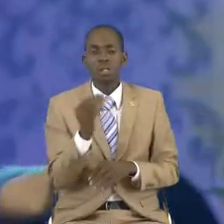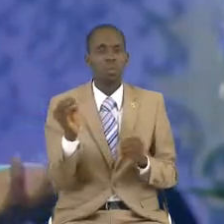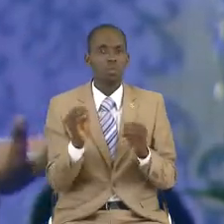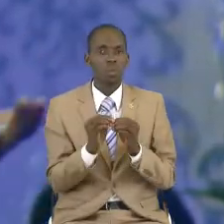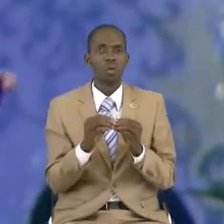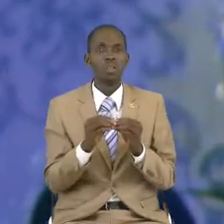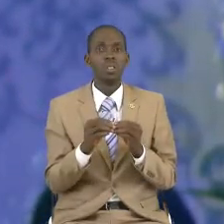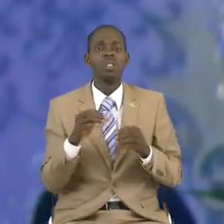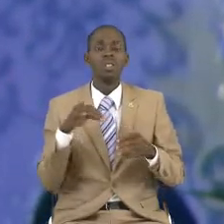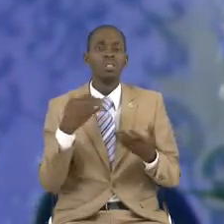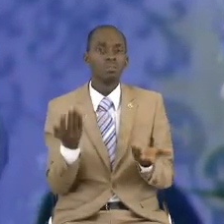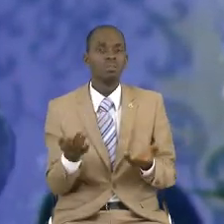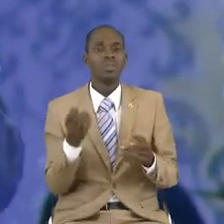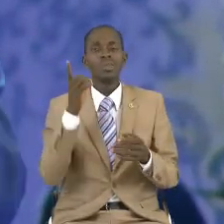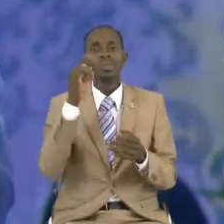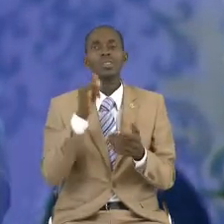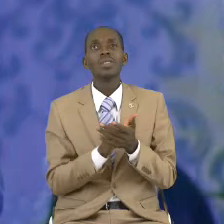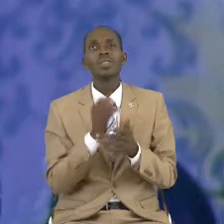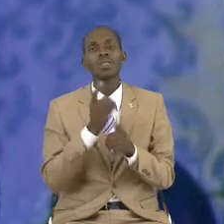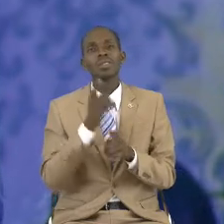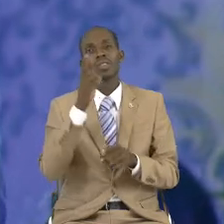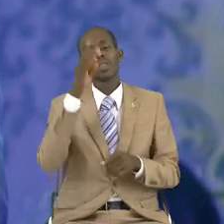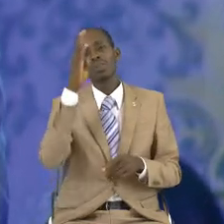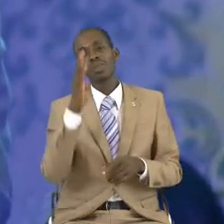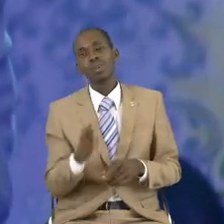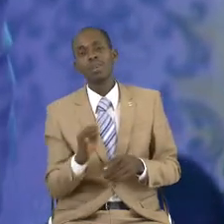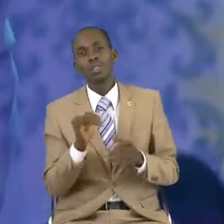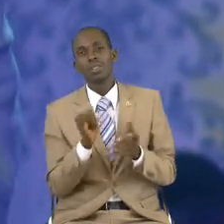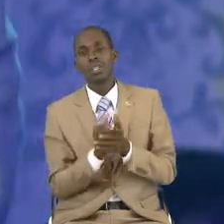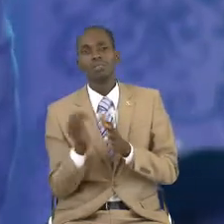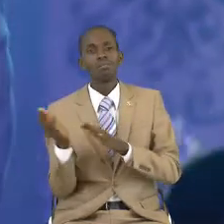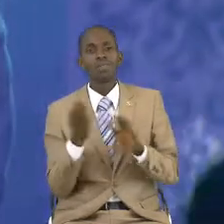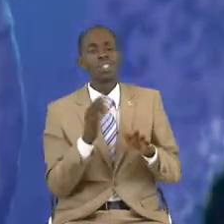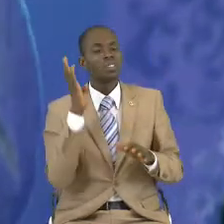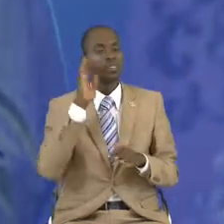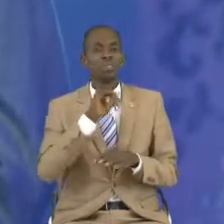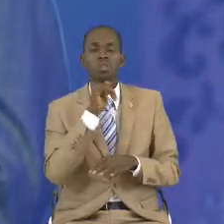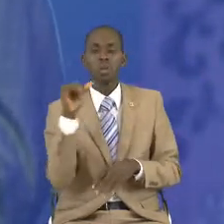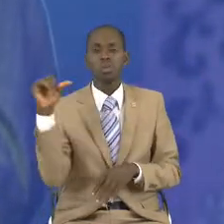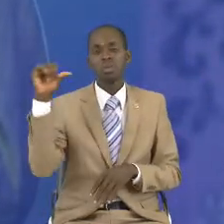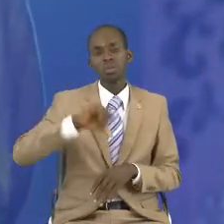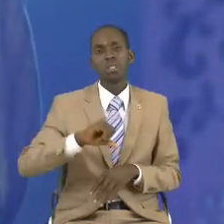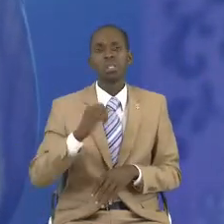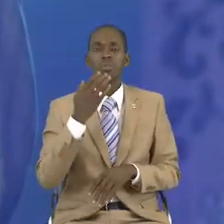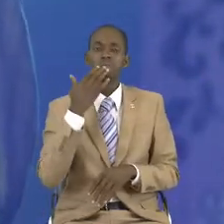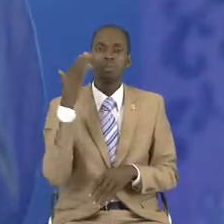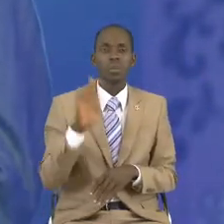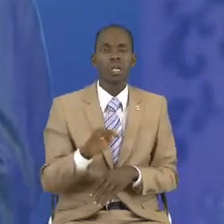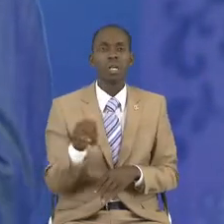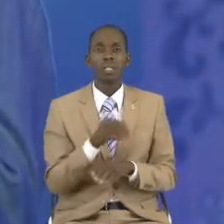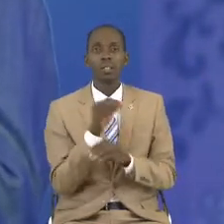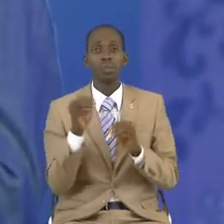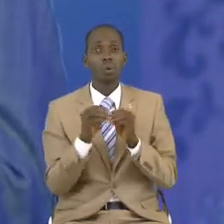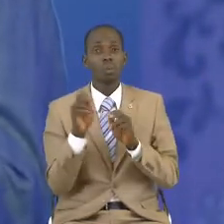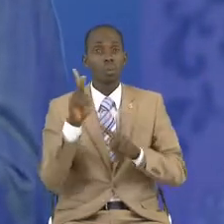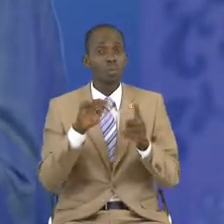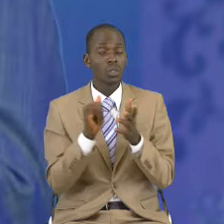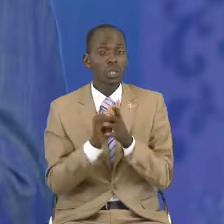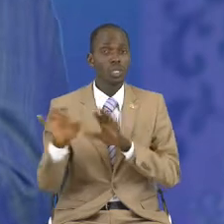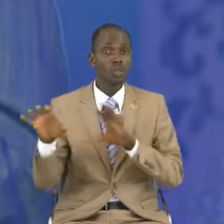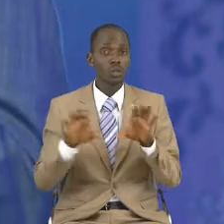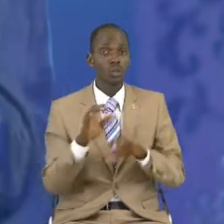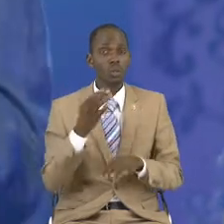indulgent god now he does not condem evil anymore those people that do evil and they are not